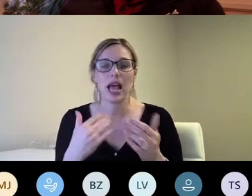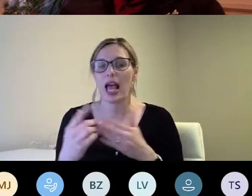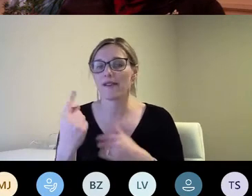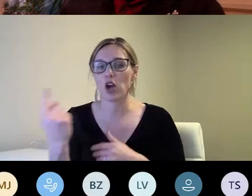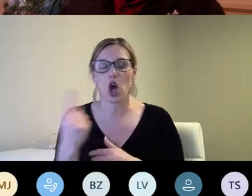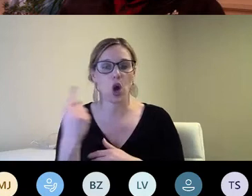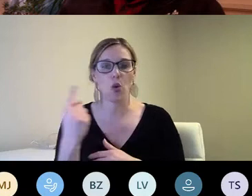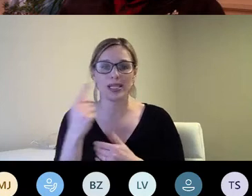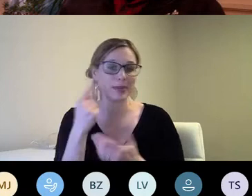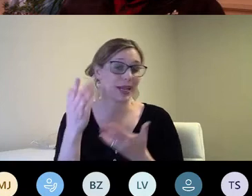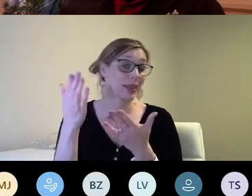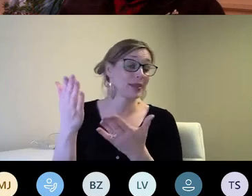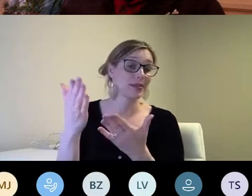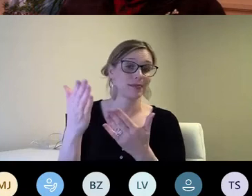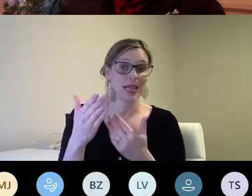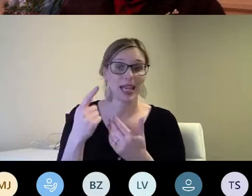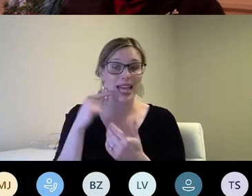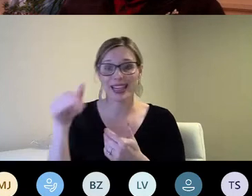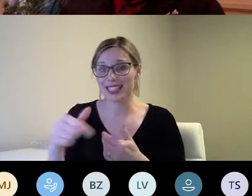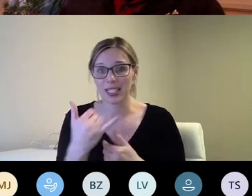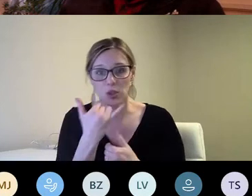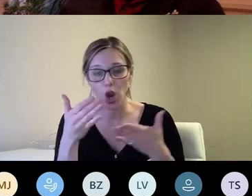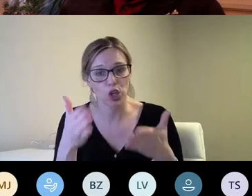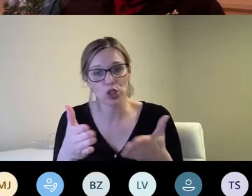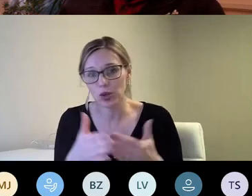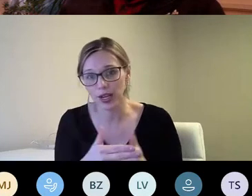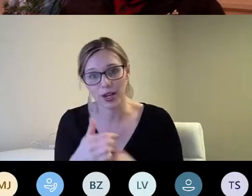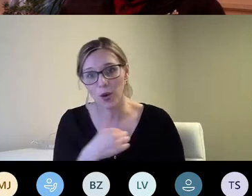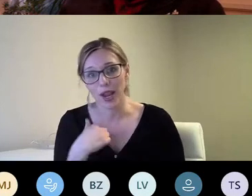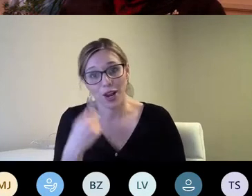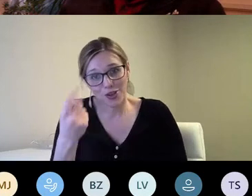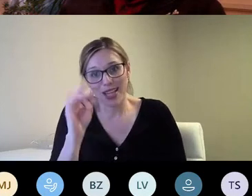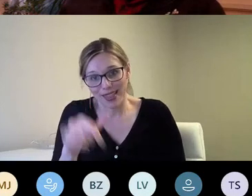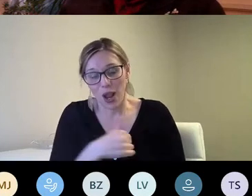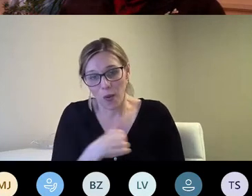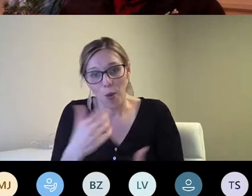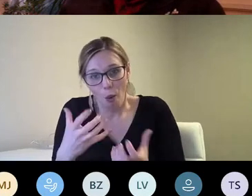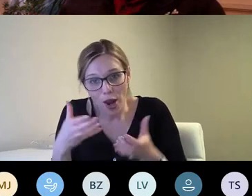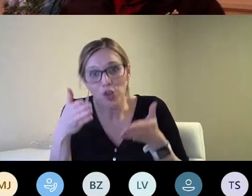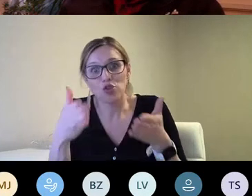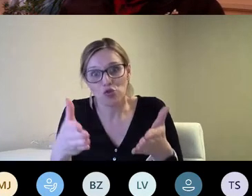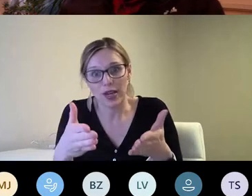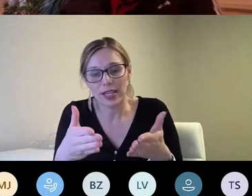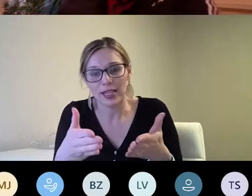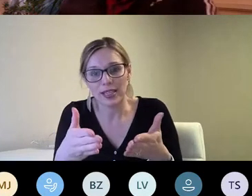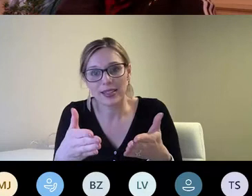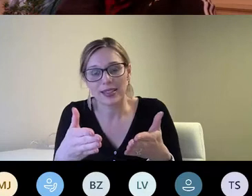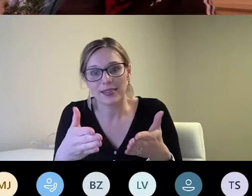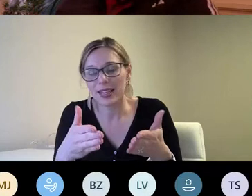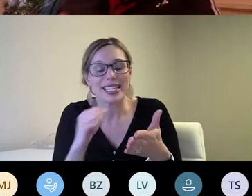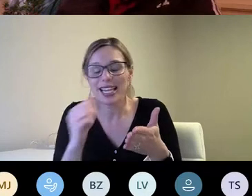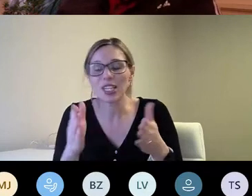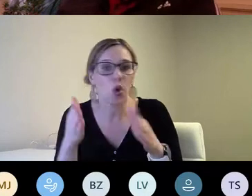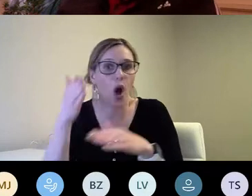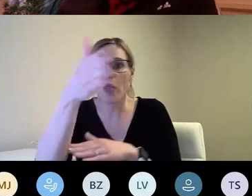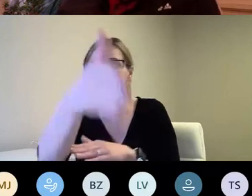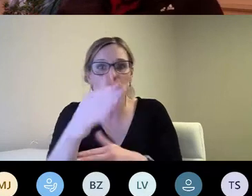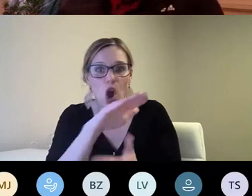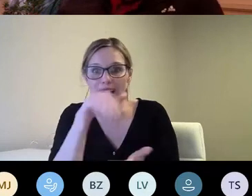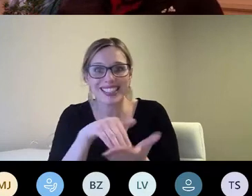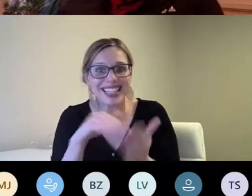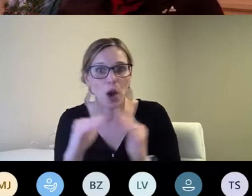this is just the wrong street. I understand we want a street to bring this. It doesn't go all the way across downtown,